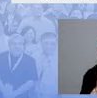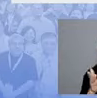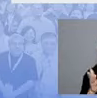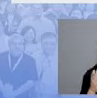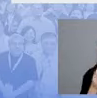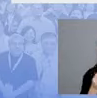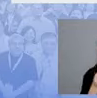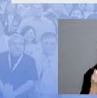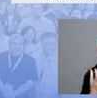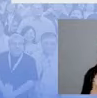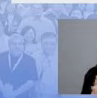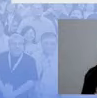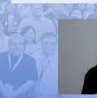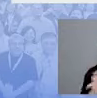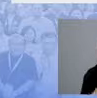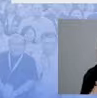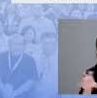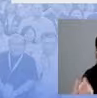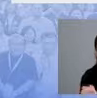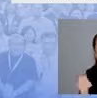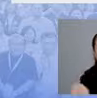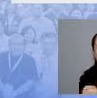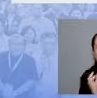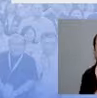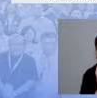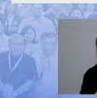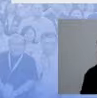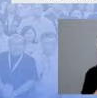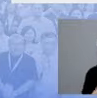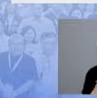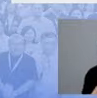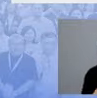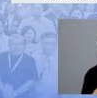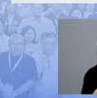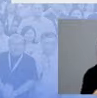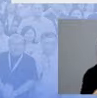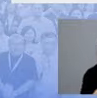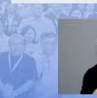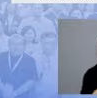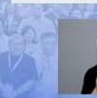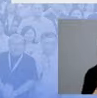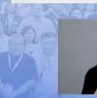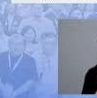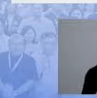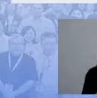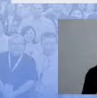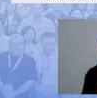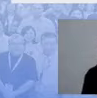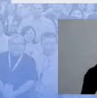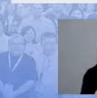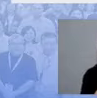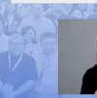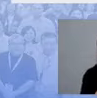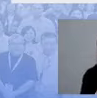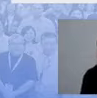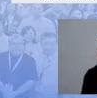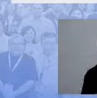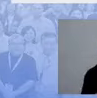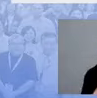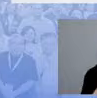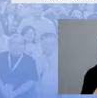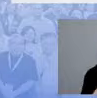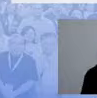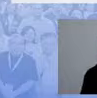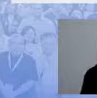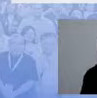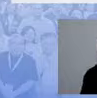lot of work in terms of community development, such as micro projects, such as module development, and so on, 5